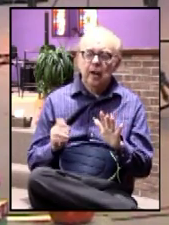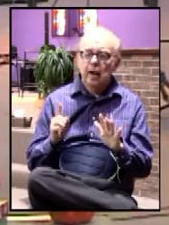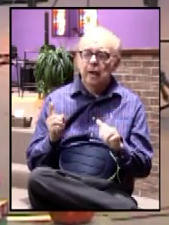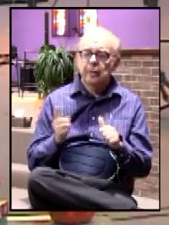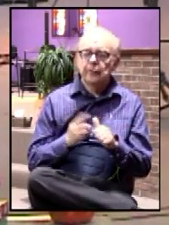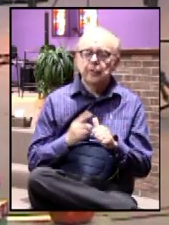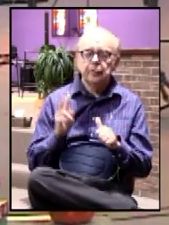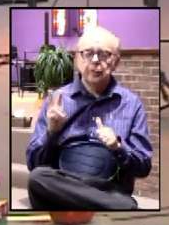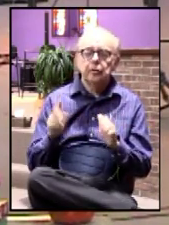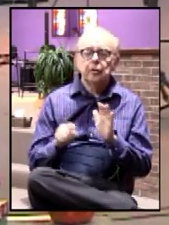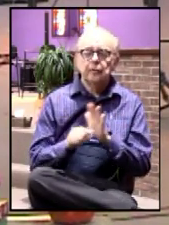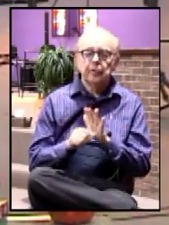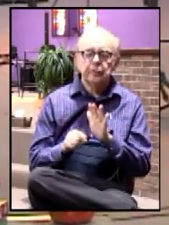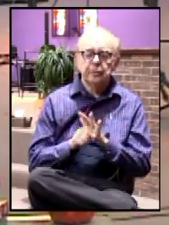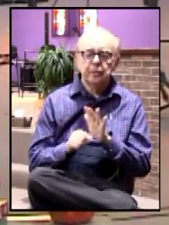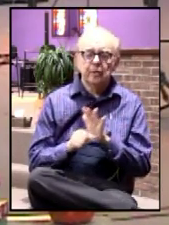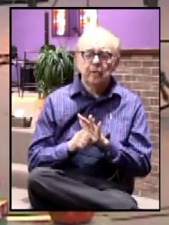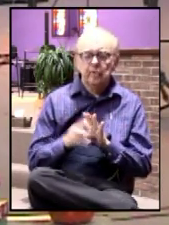2 verses.